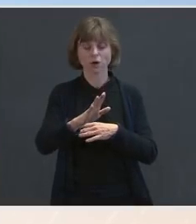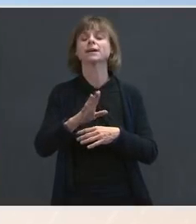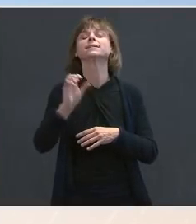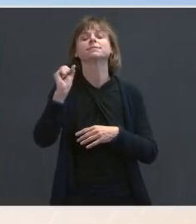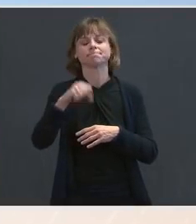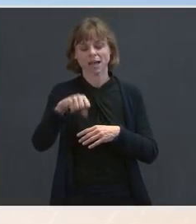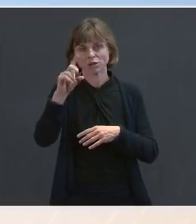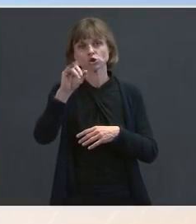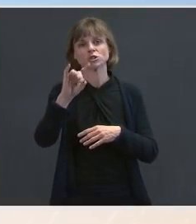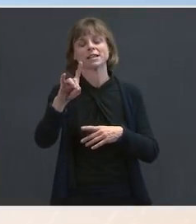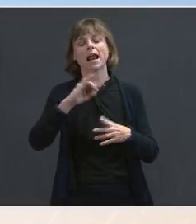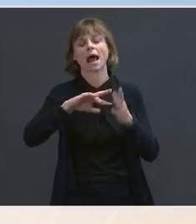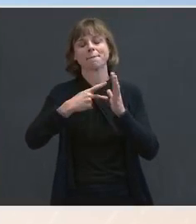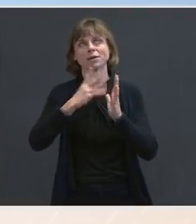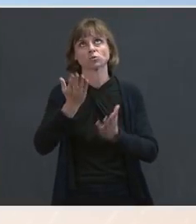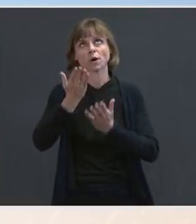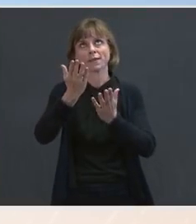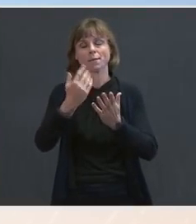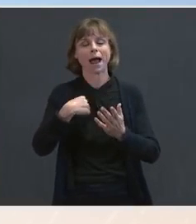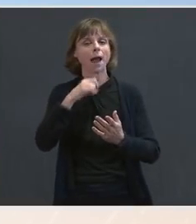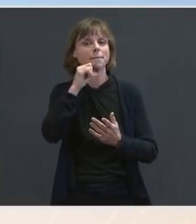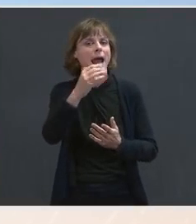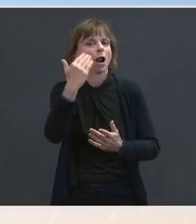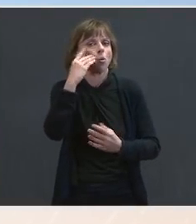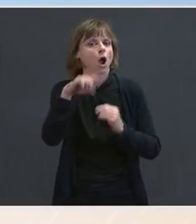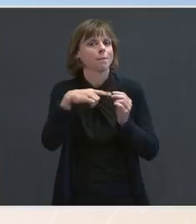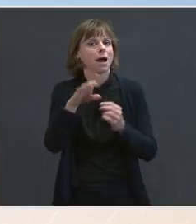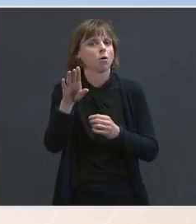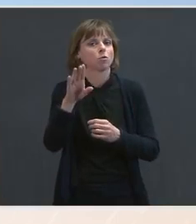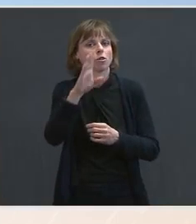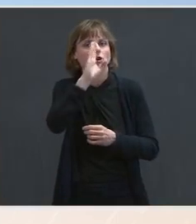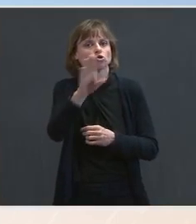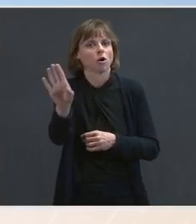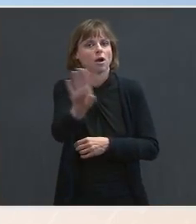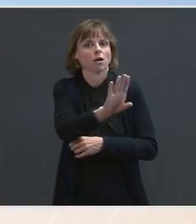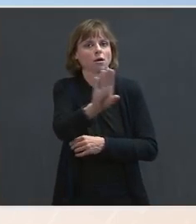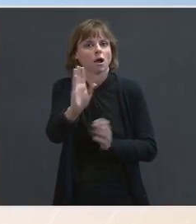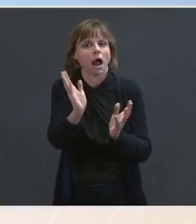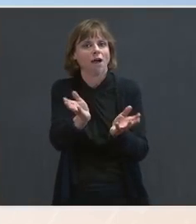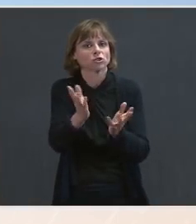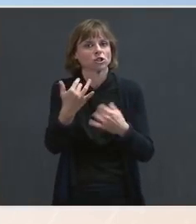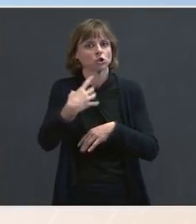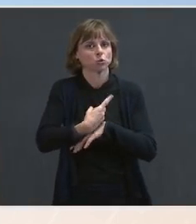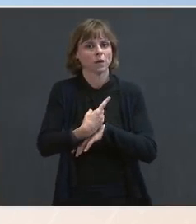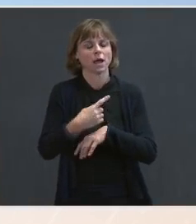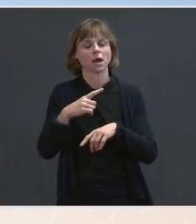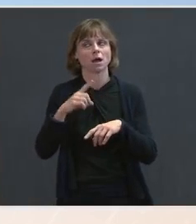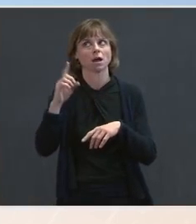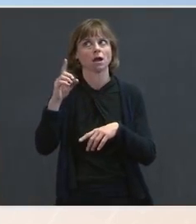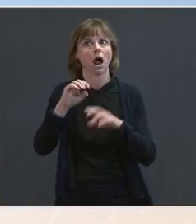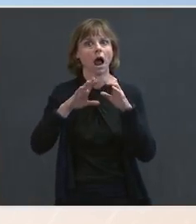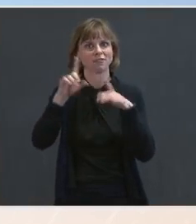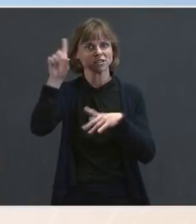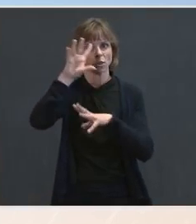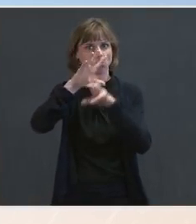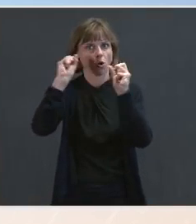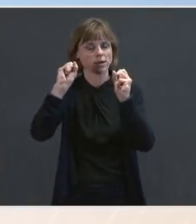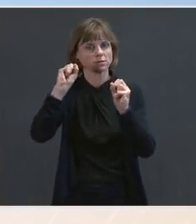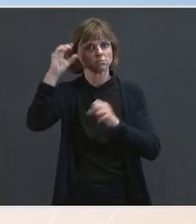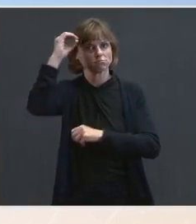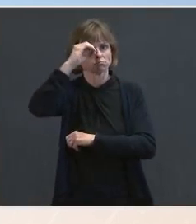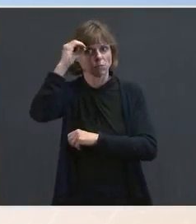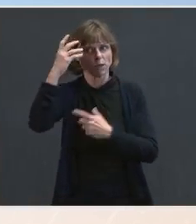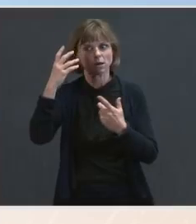and I meant to raise that. I'm not aware of a direct conversation between them today. Obviously, the president's view